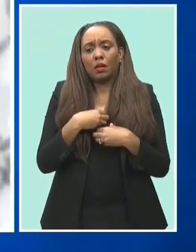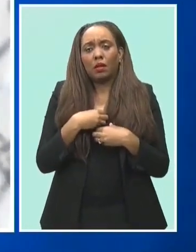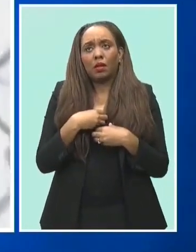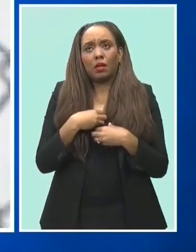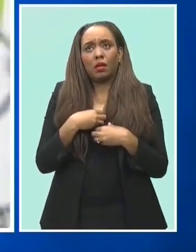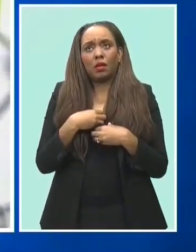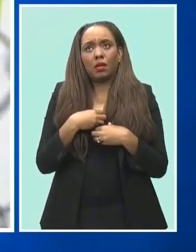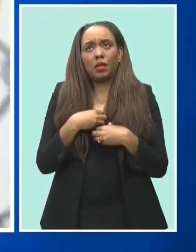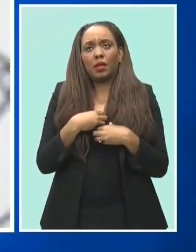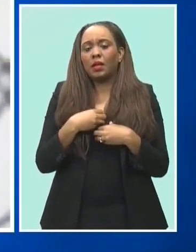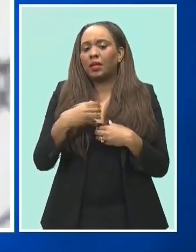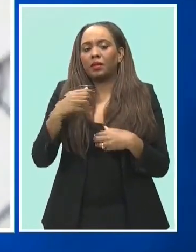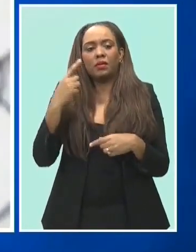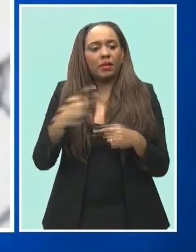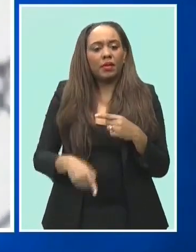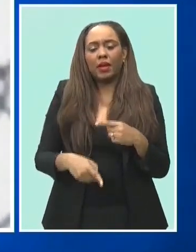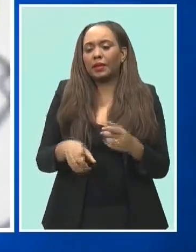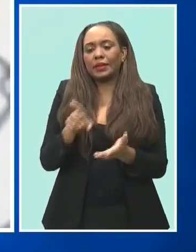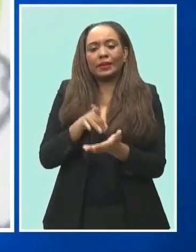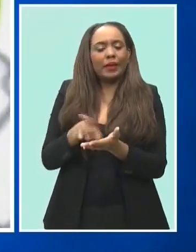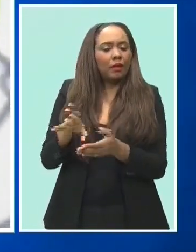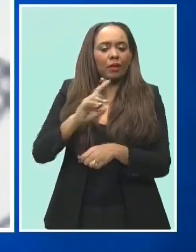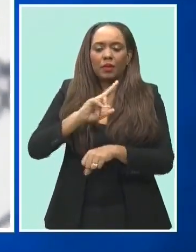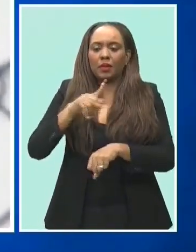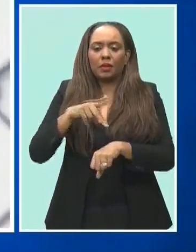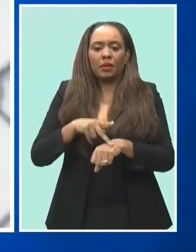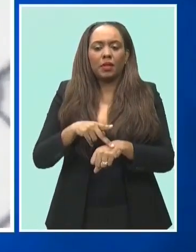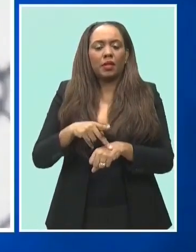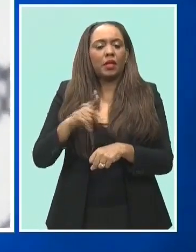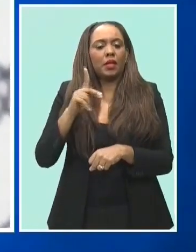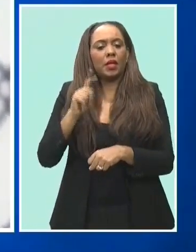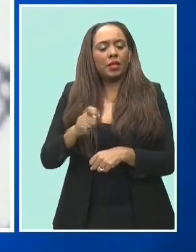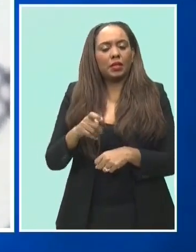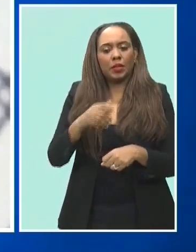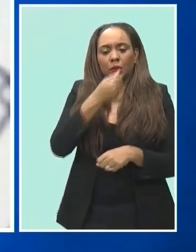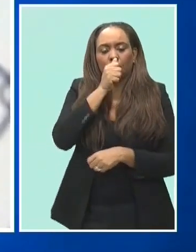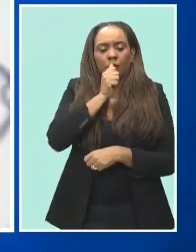enough for her removal, and teachers should put the personalities aside and work it out.